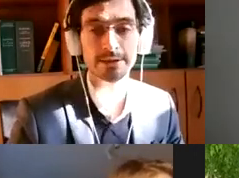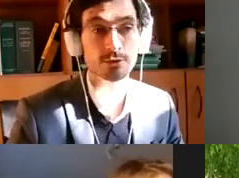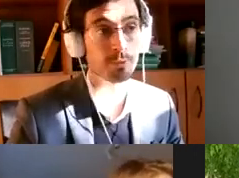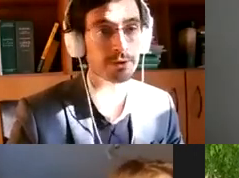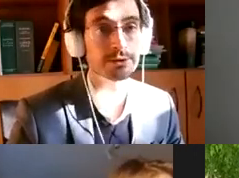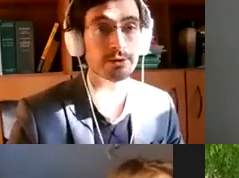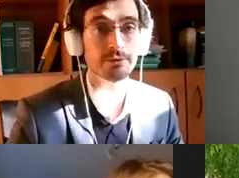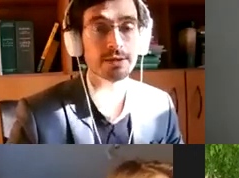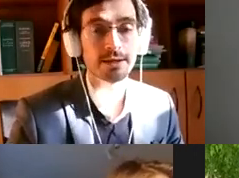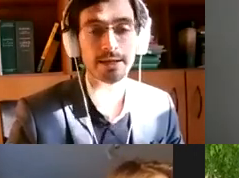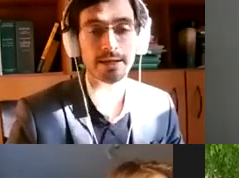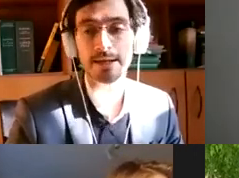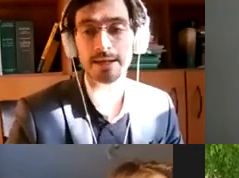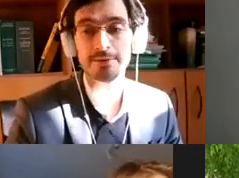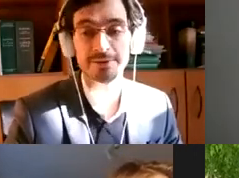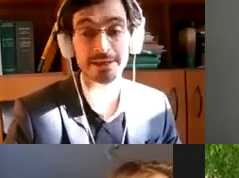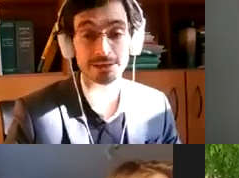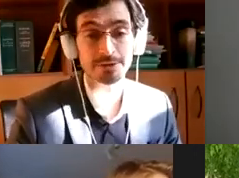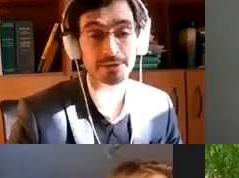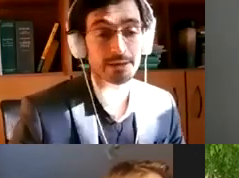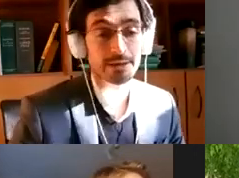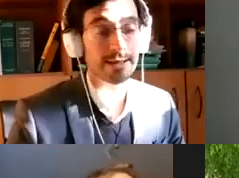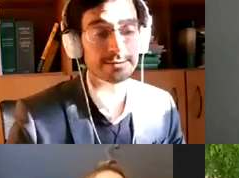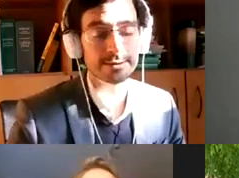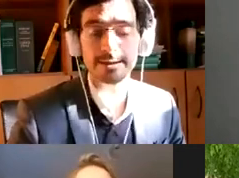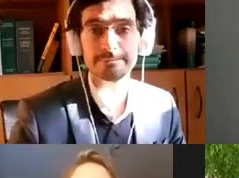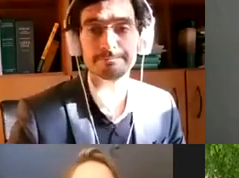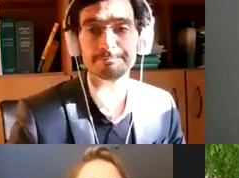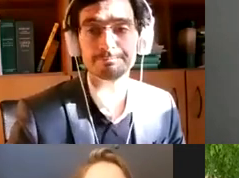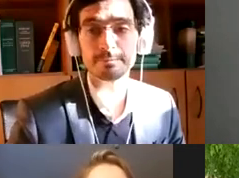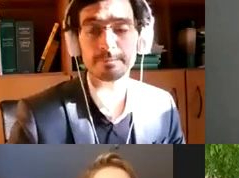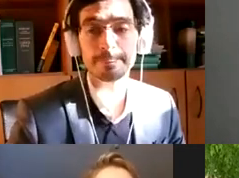the support of Fideash. And